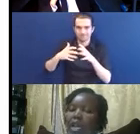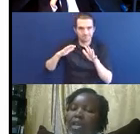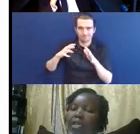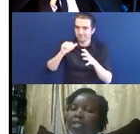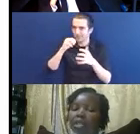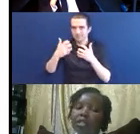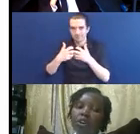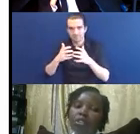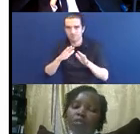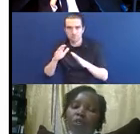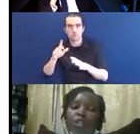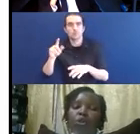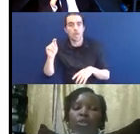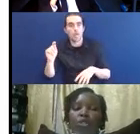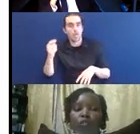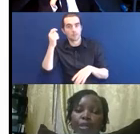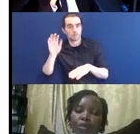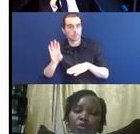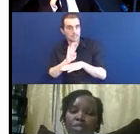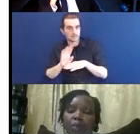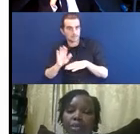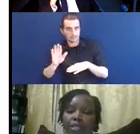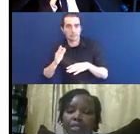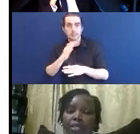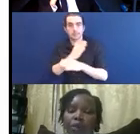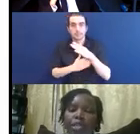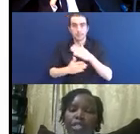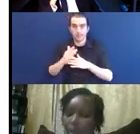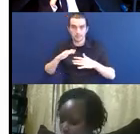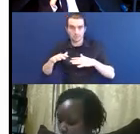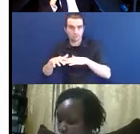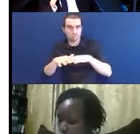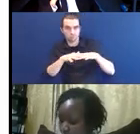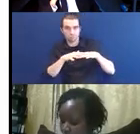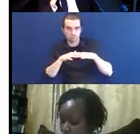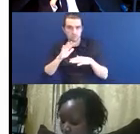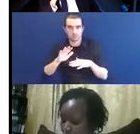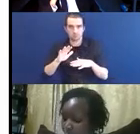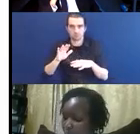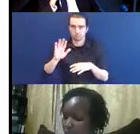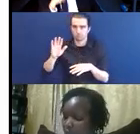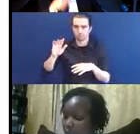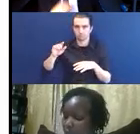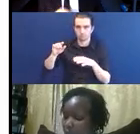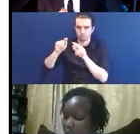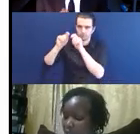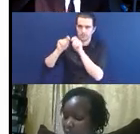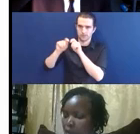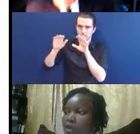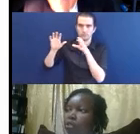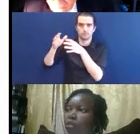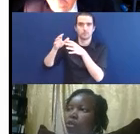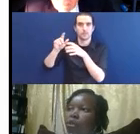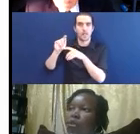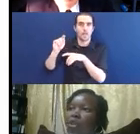Employees, and it calls for inclusion of persons with disabilities when it comes to employment. I